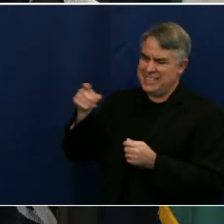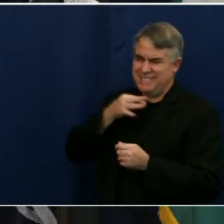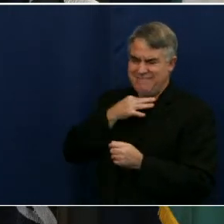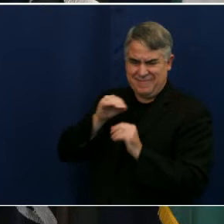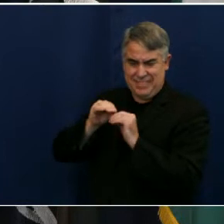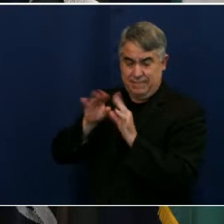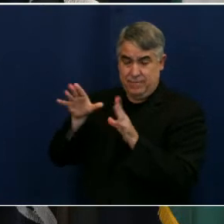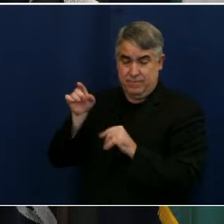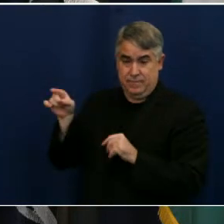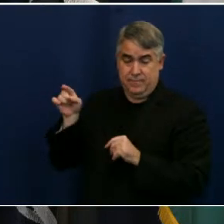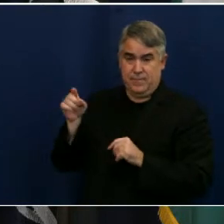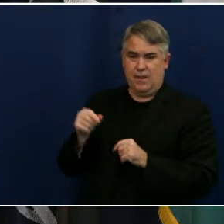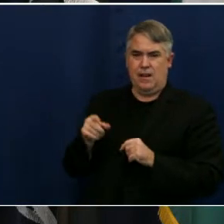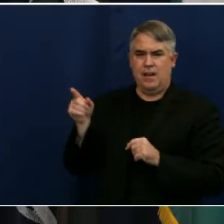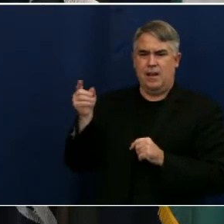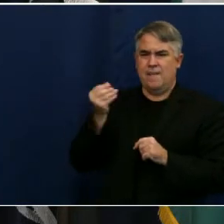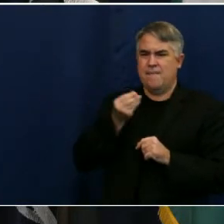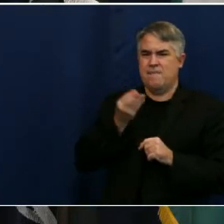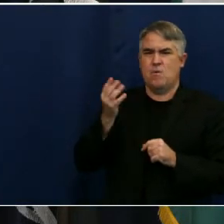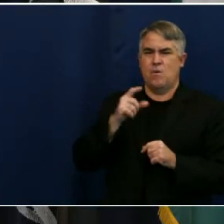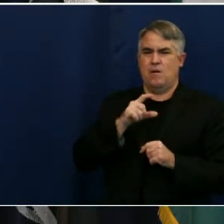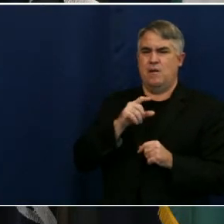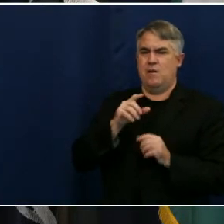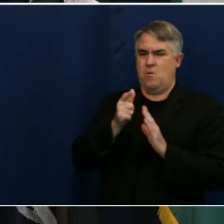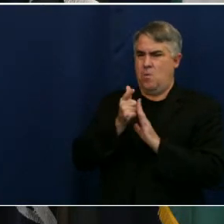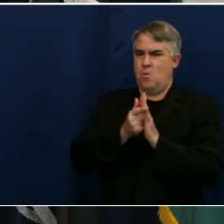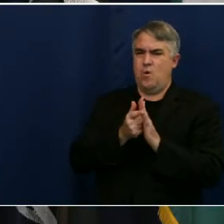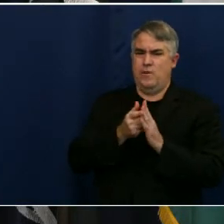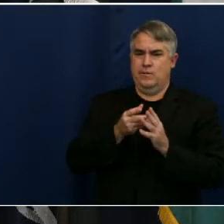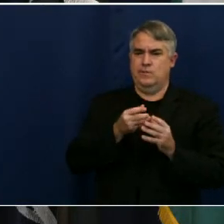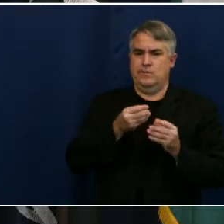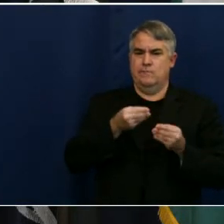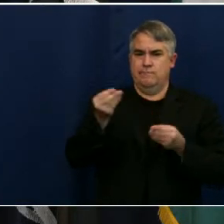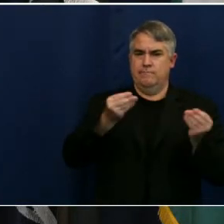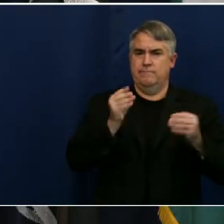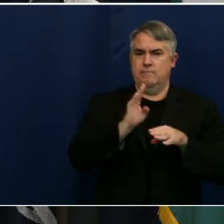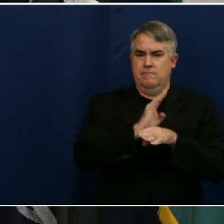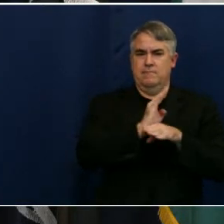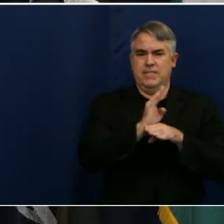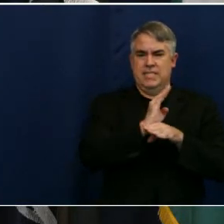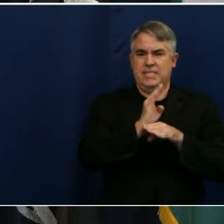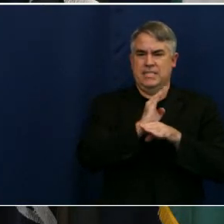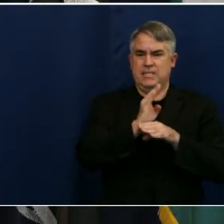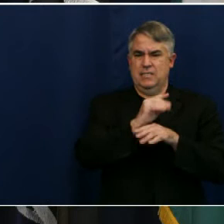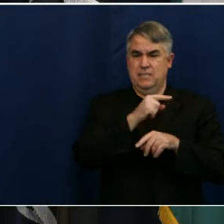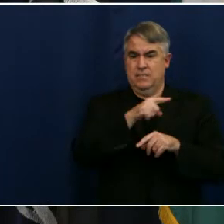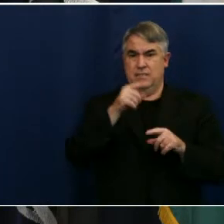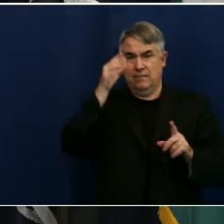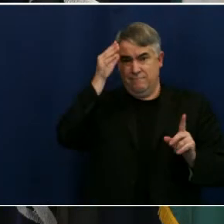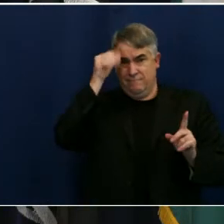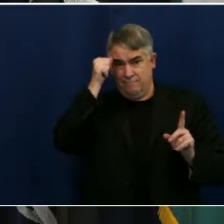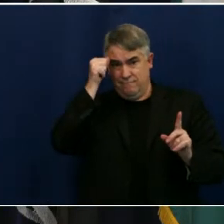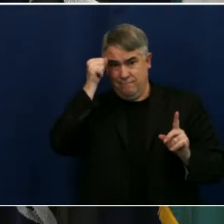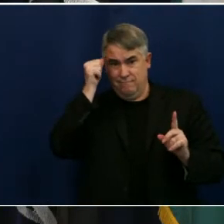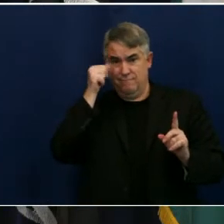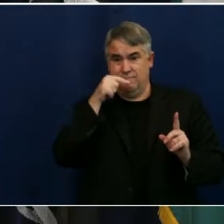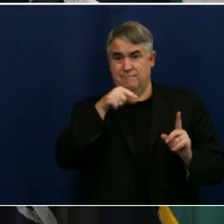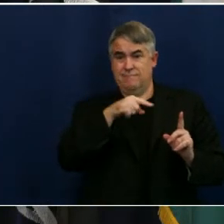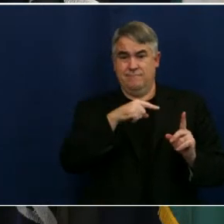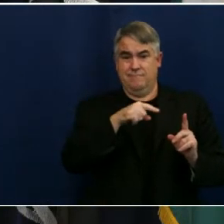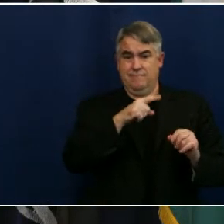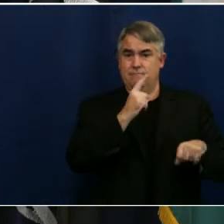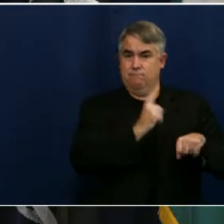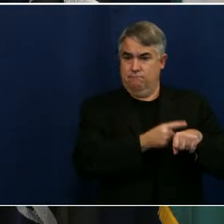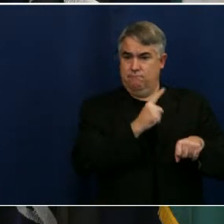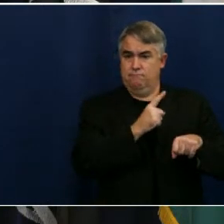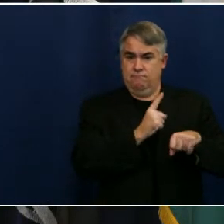desist orders distributed or sent to businesses or restaurants that were staying open for outdoor dining. Do